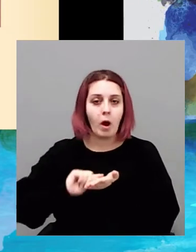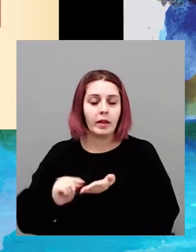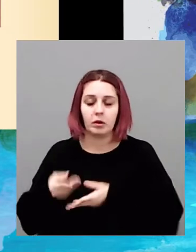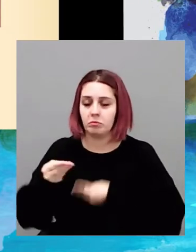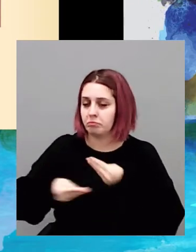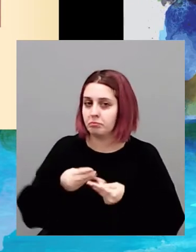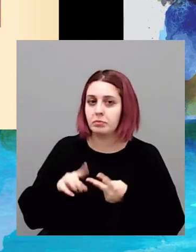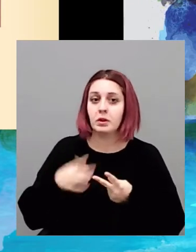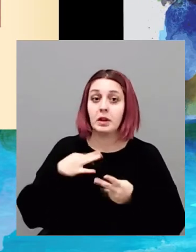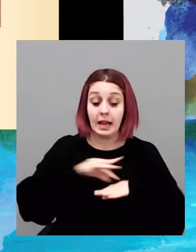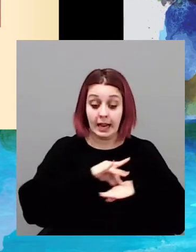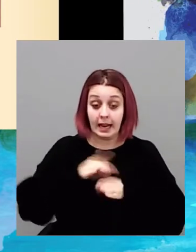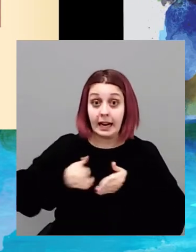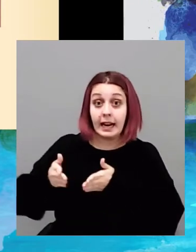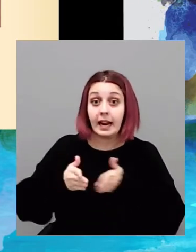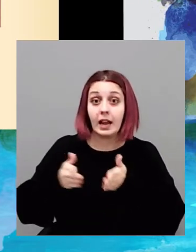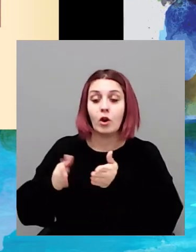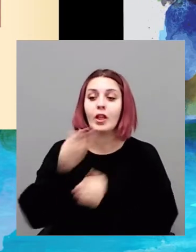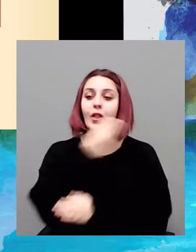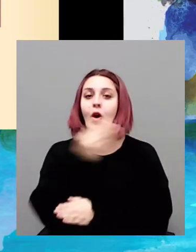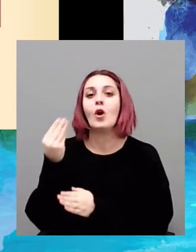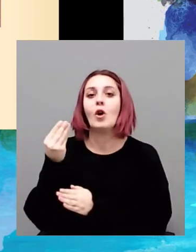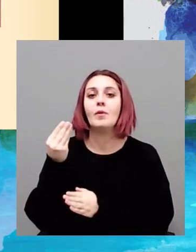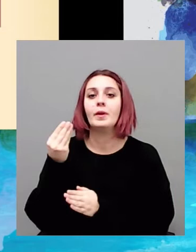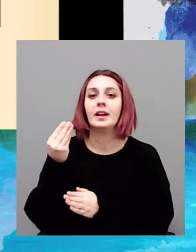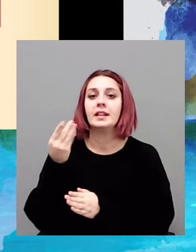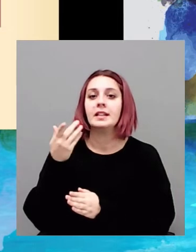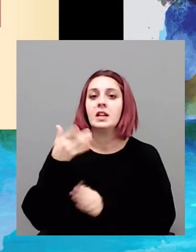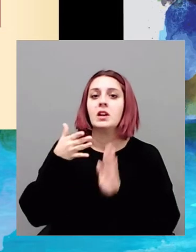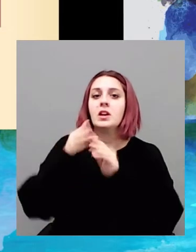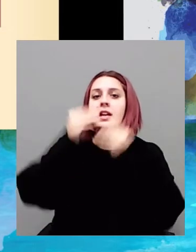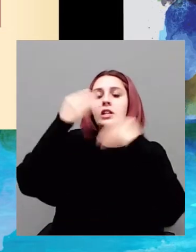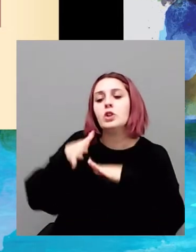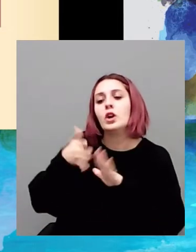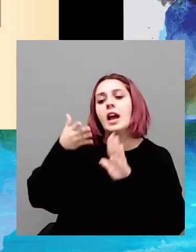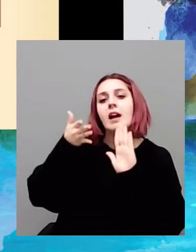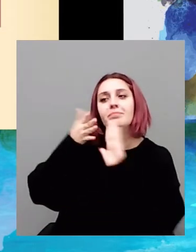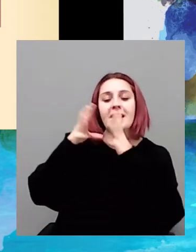they get ready and they welcome the participants. They use